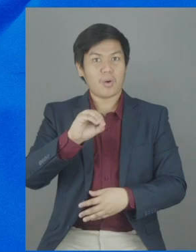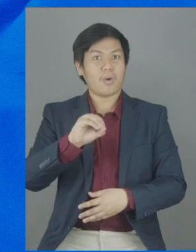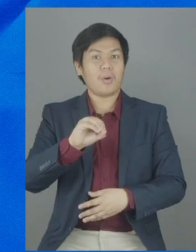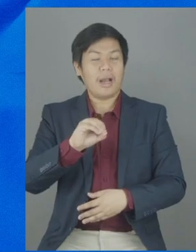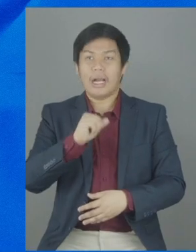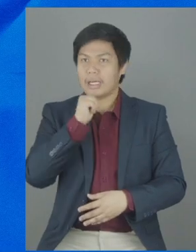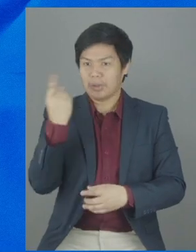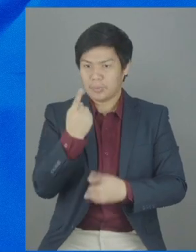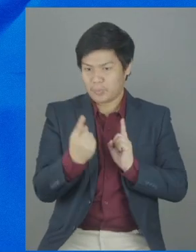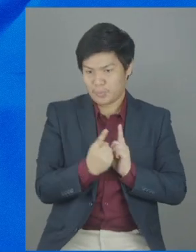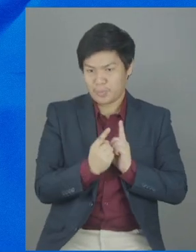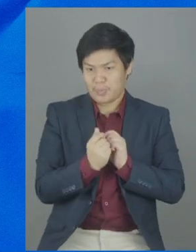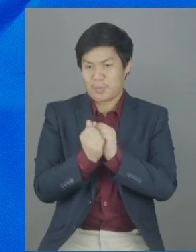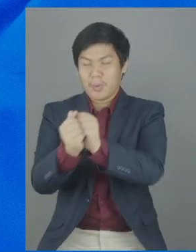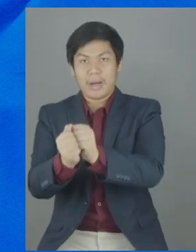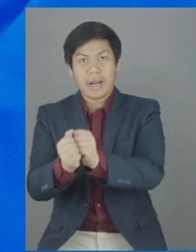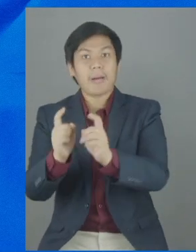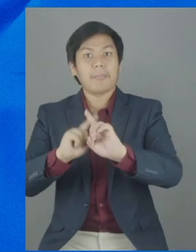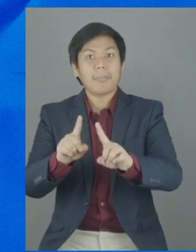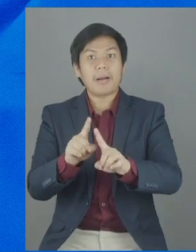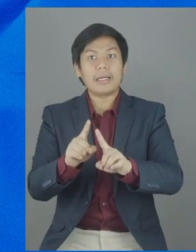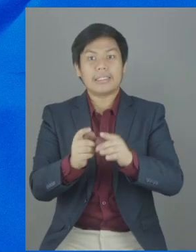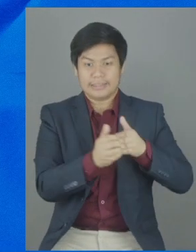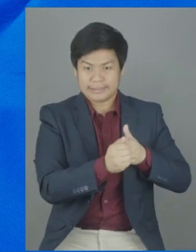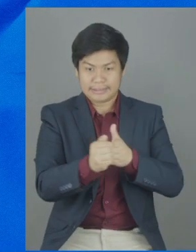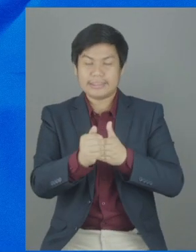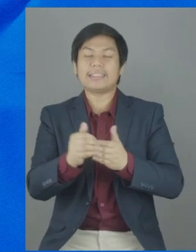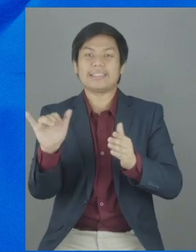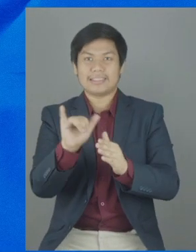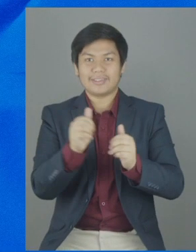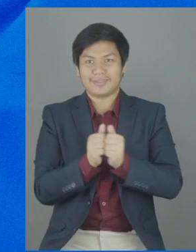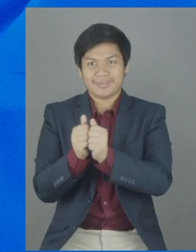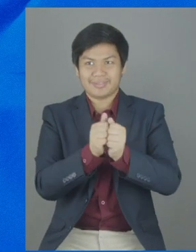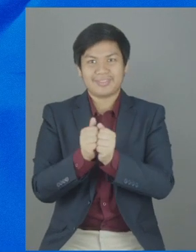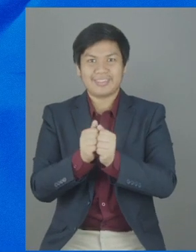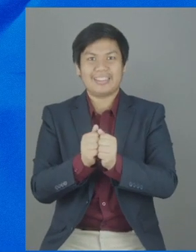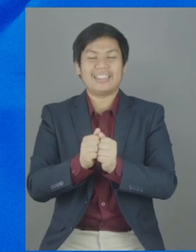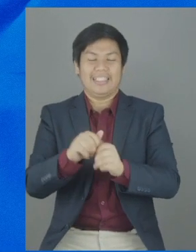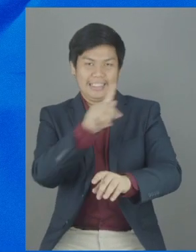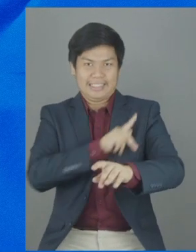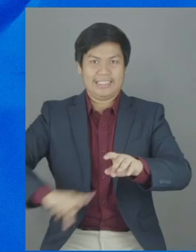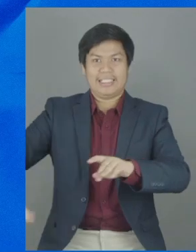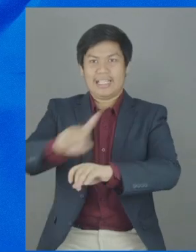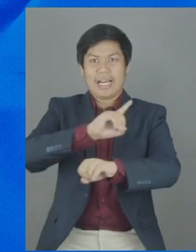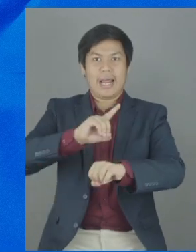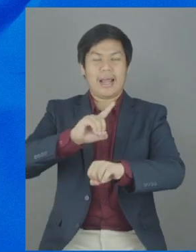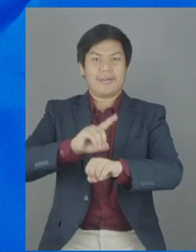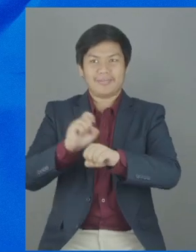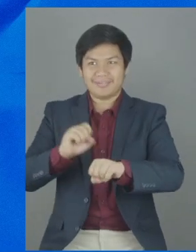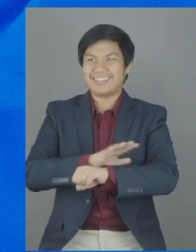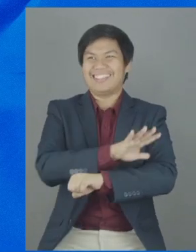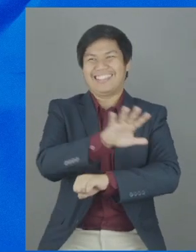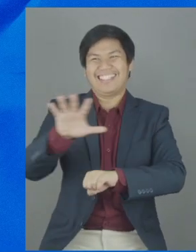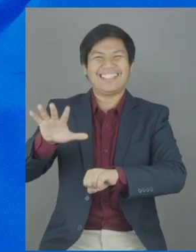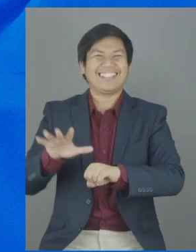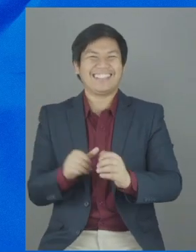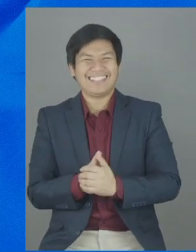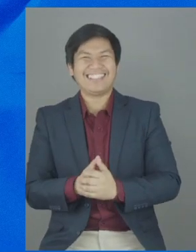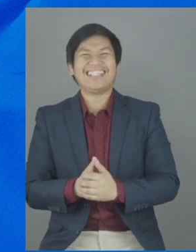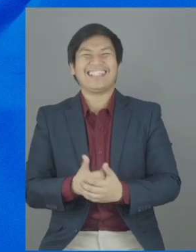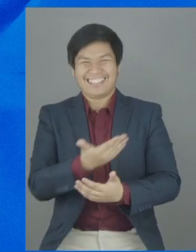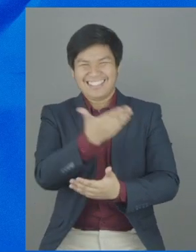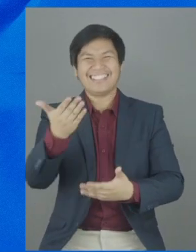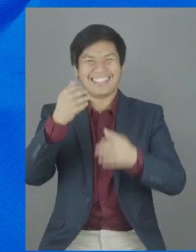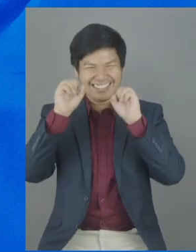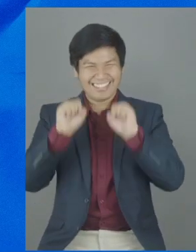to be with us, but also eventually to lead with us and partner with us with the kingdom's cause. Haba. You can